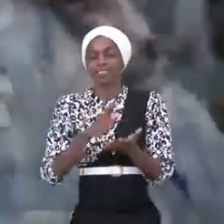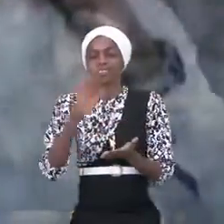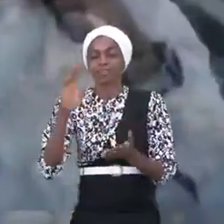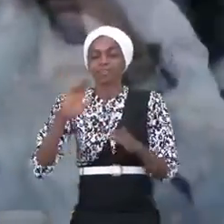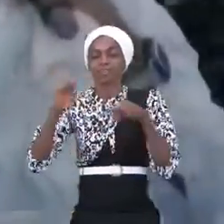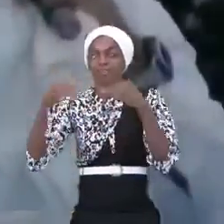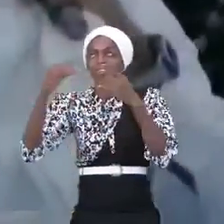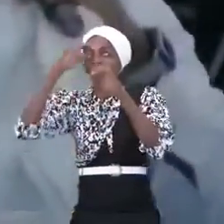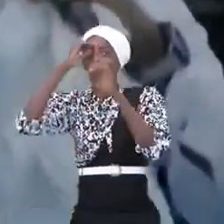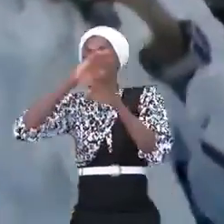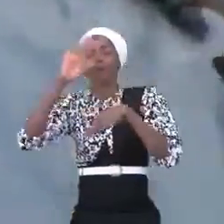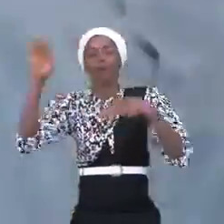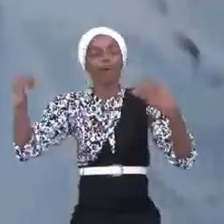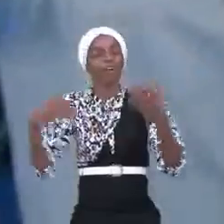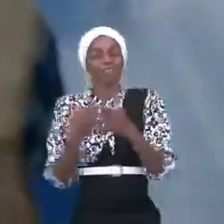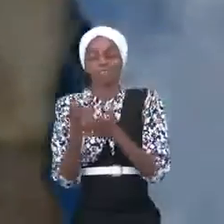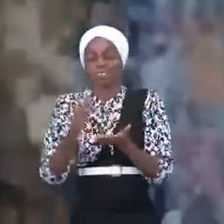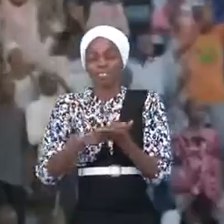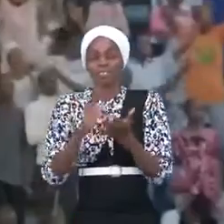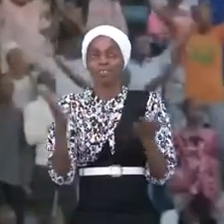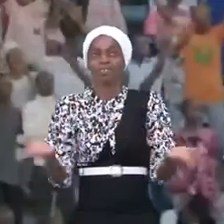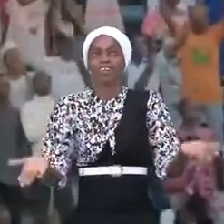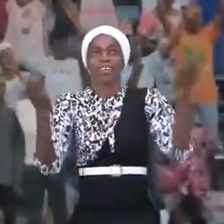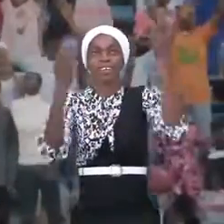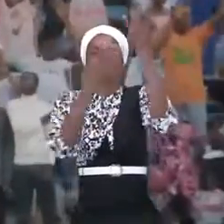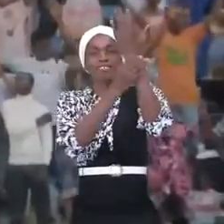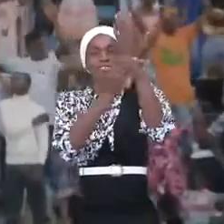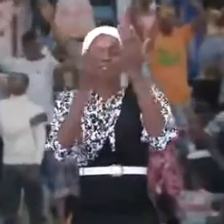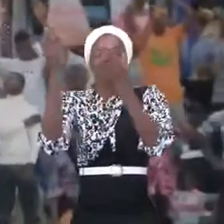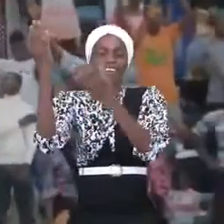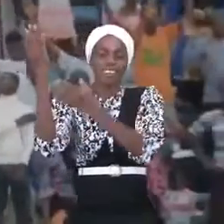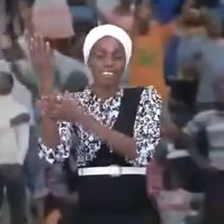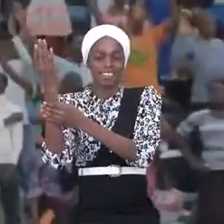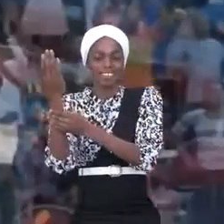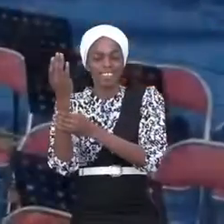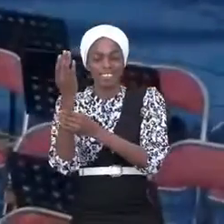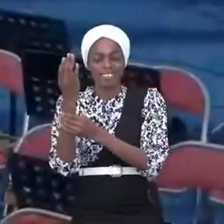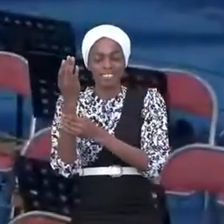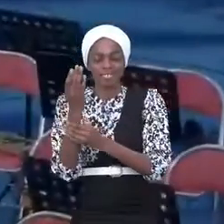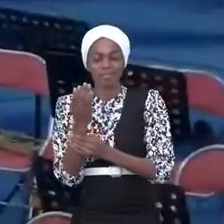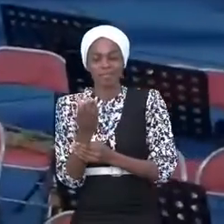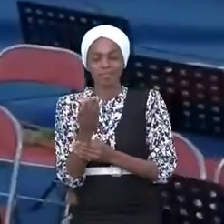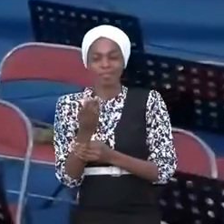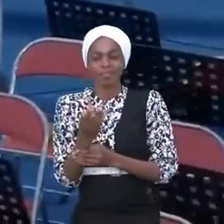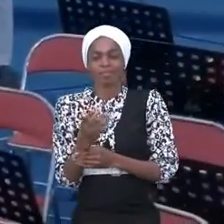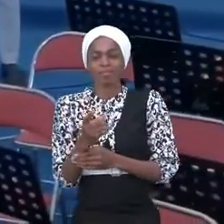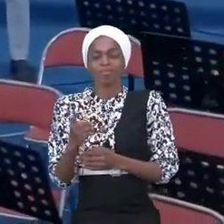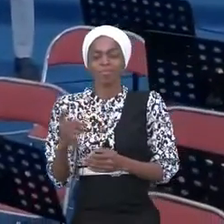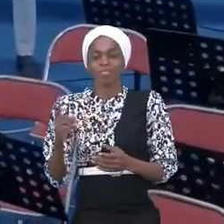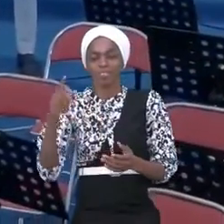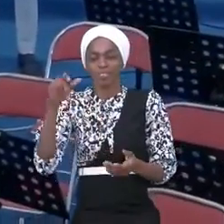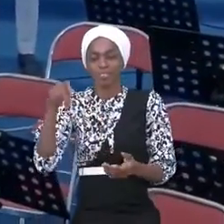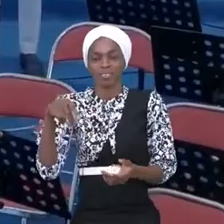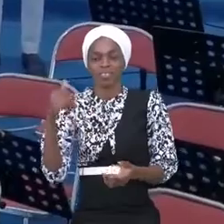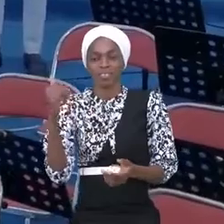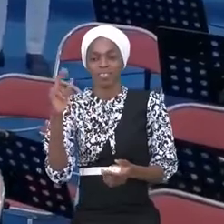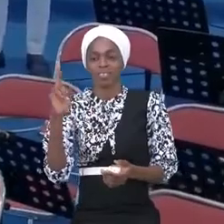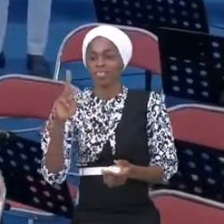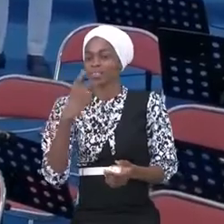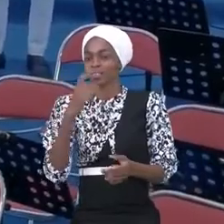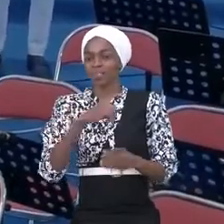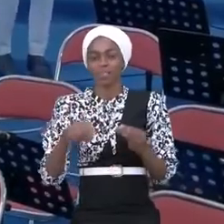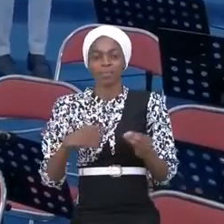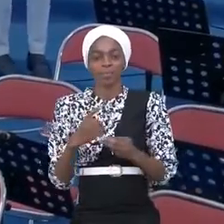Give him all the glory. Lift your hands. Paul talks about the lifting of our hands as